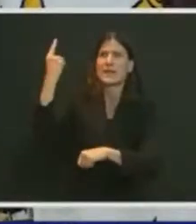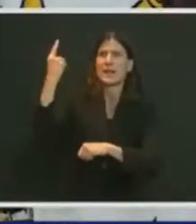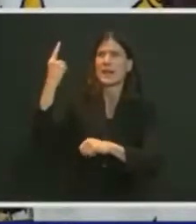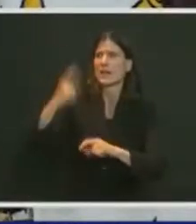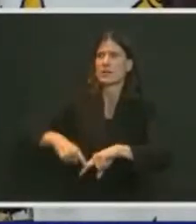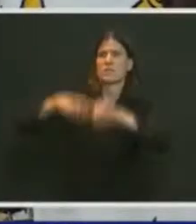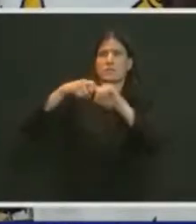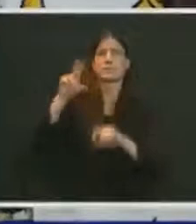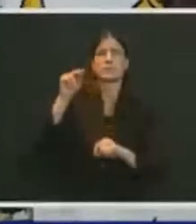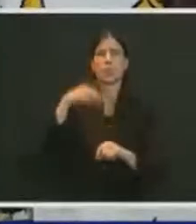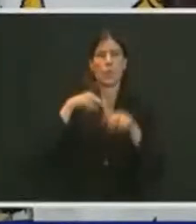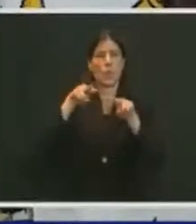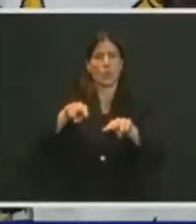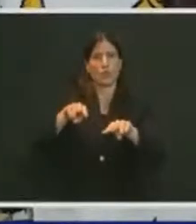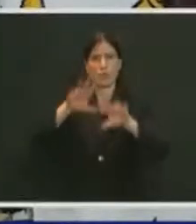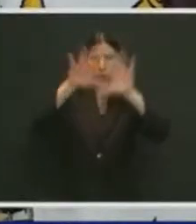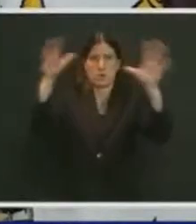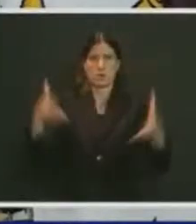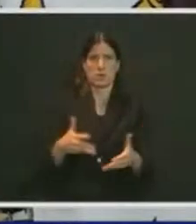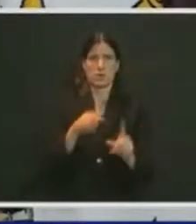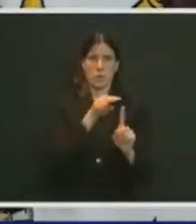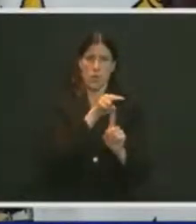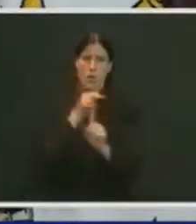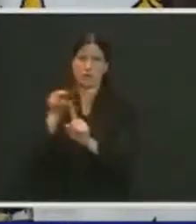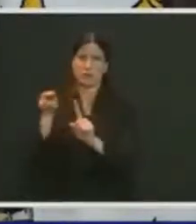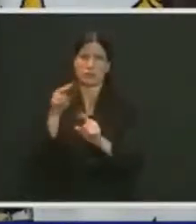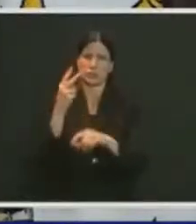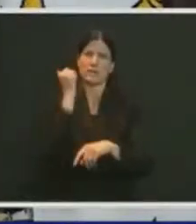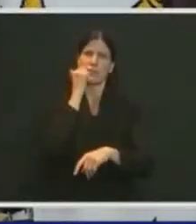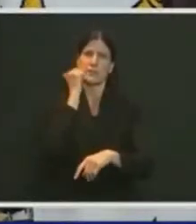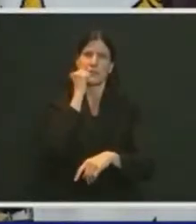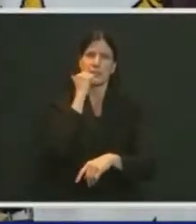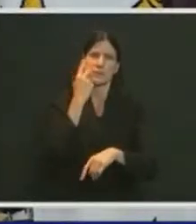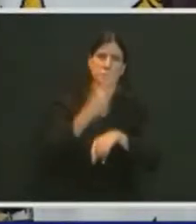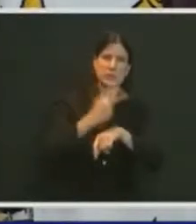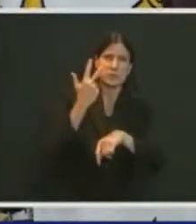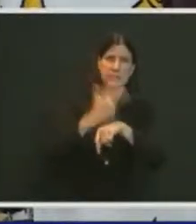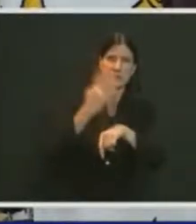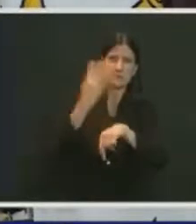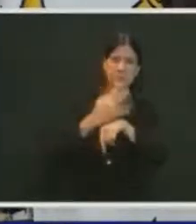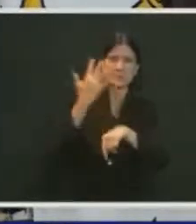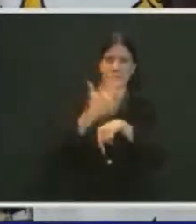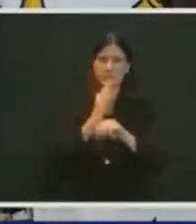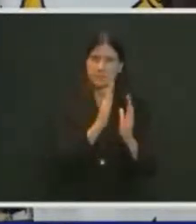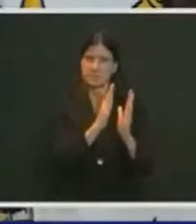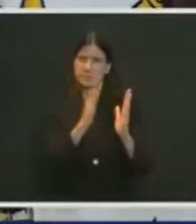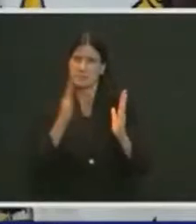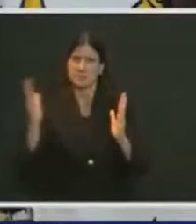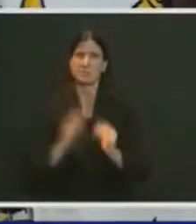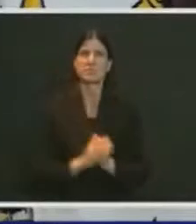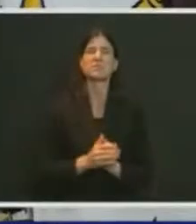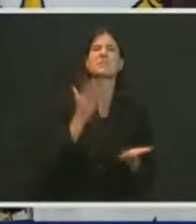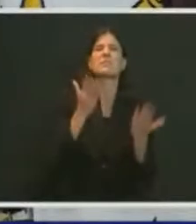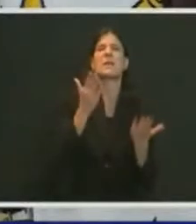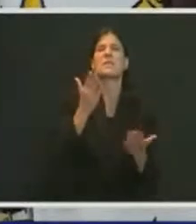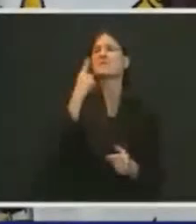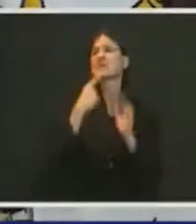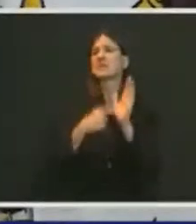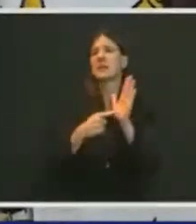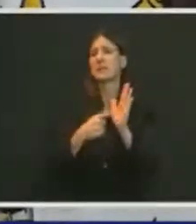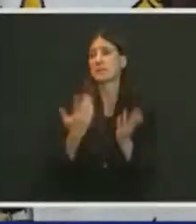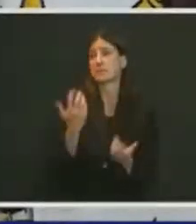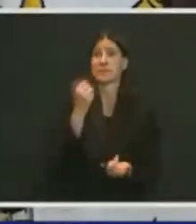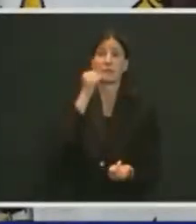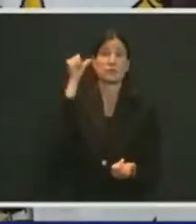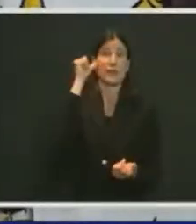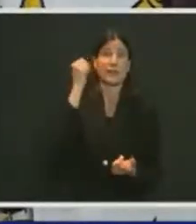10 people in the hospital, a doubling rate wouldn't be a problem. So, we have to, I'm